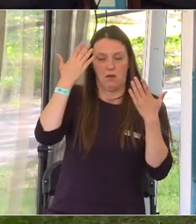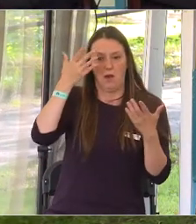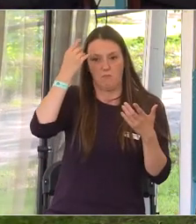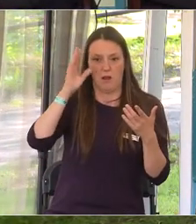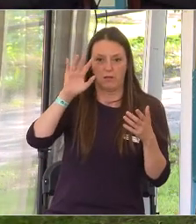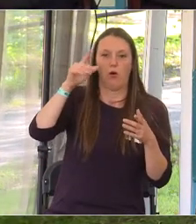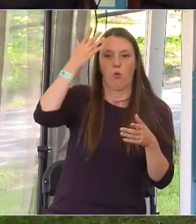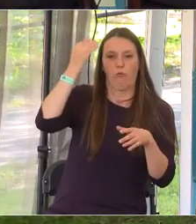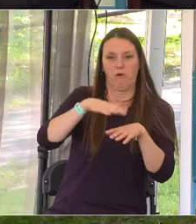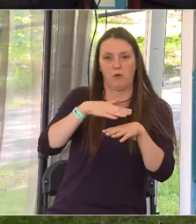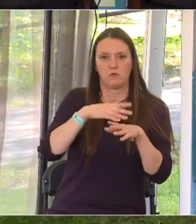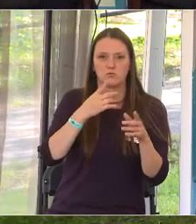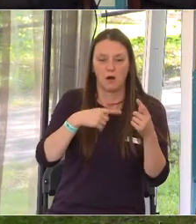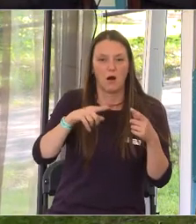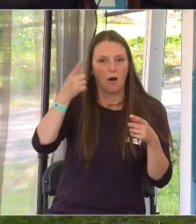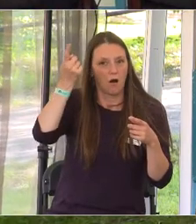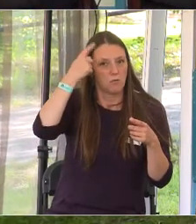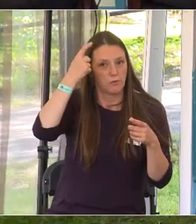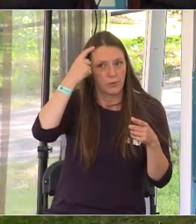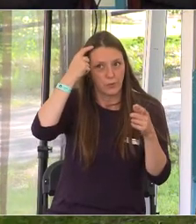Good thing that they got it out of the system and